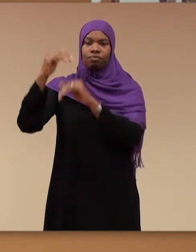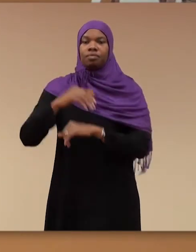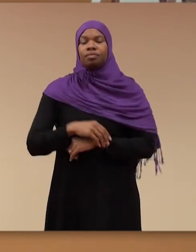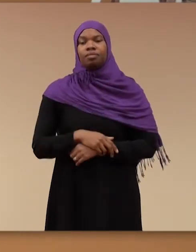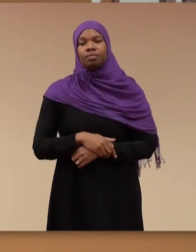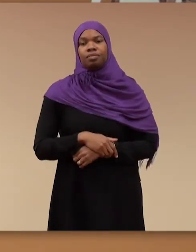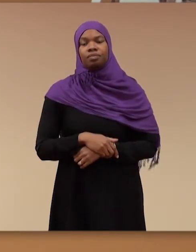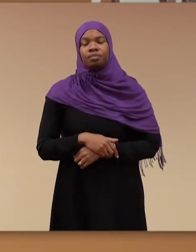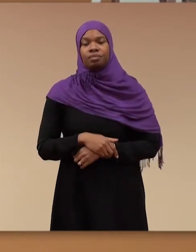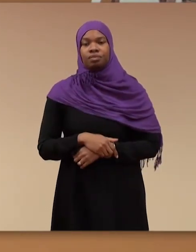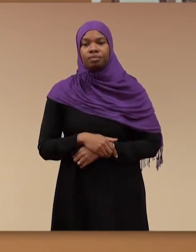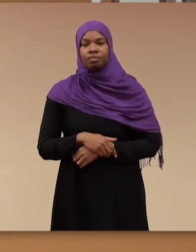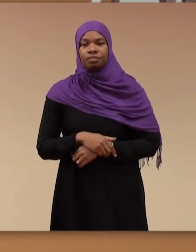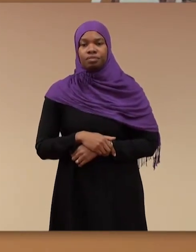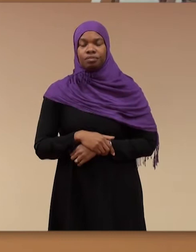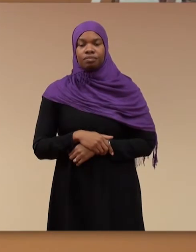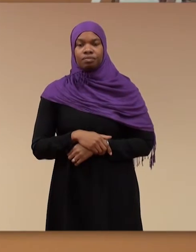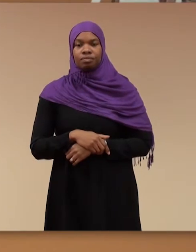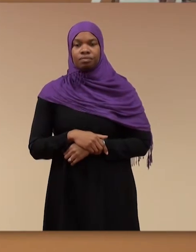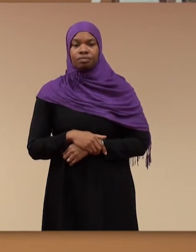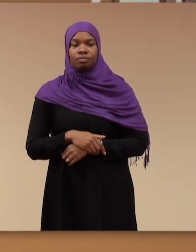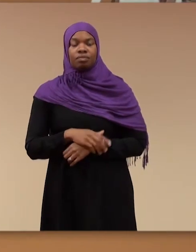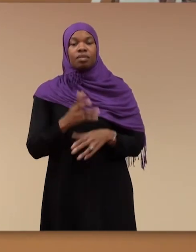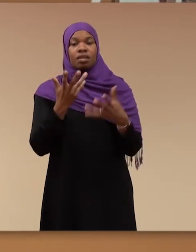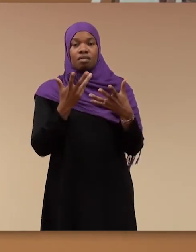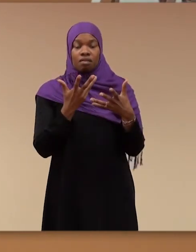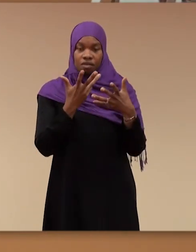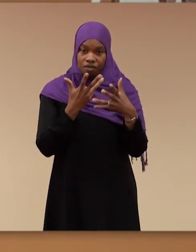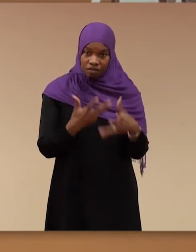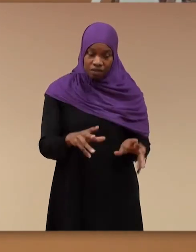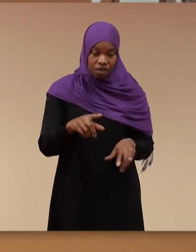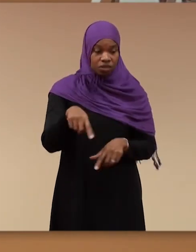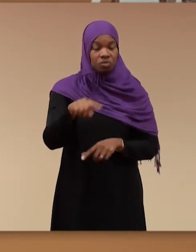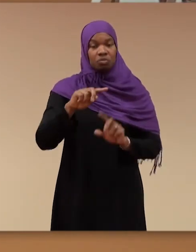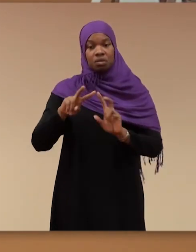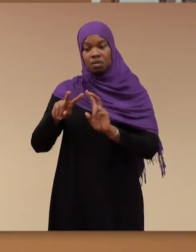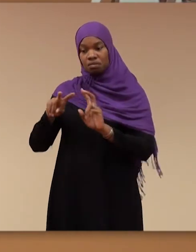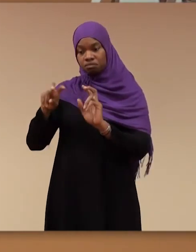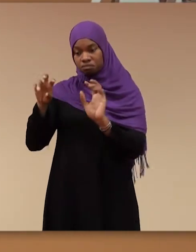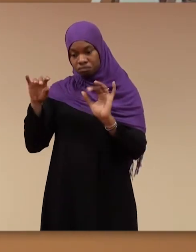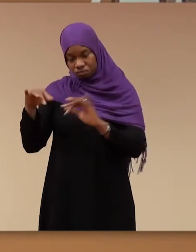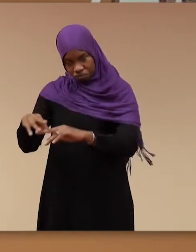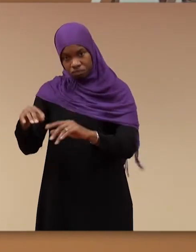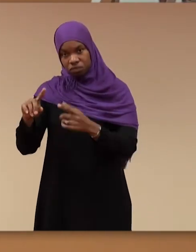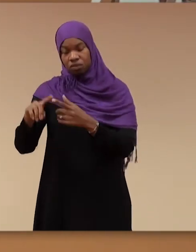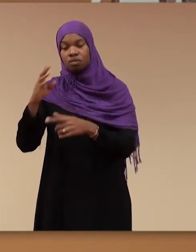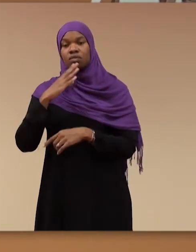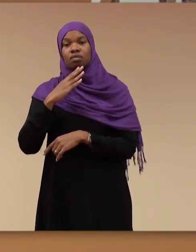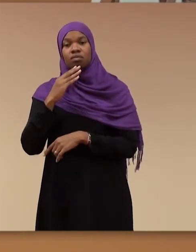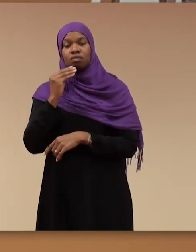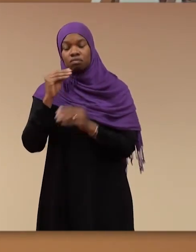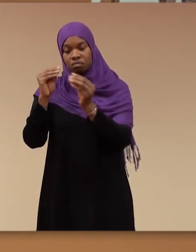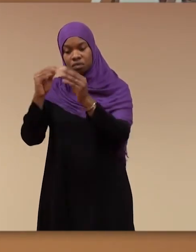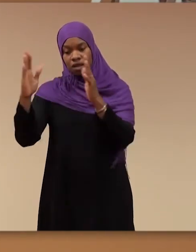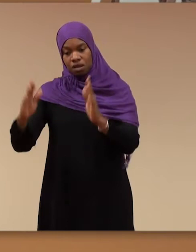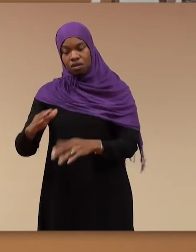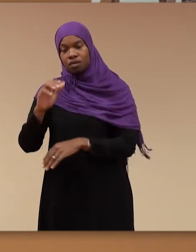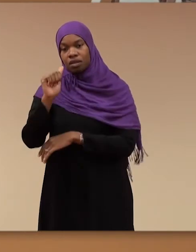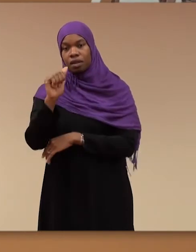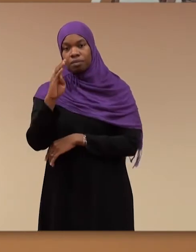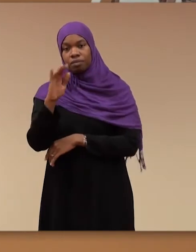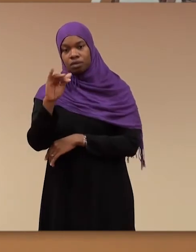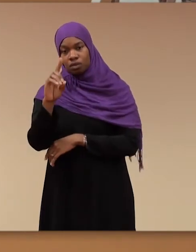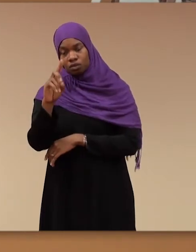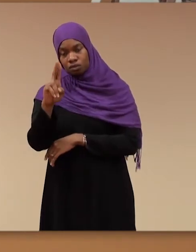they gathered in the house of Abdullah ibn Jud'an from Bani Taym, At-Taymi,